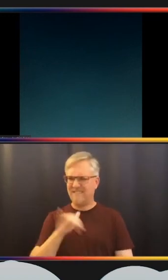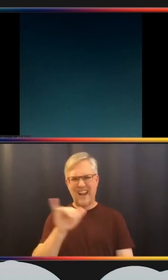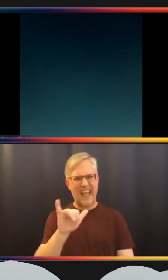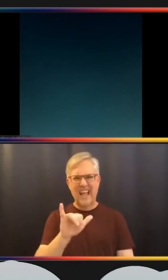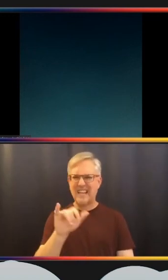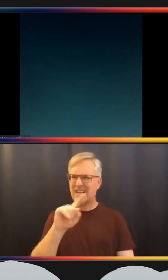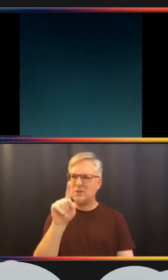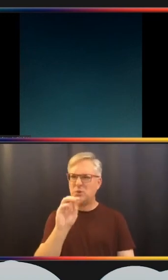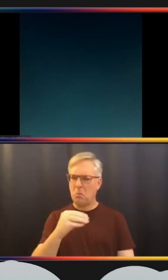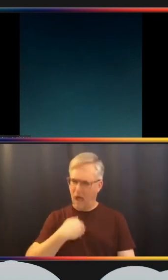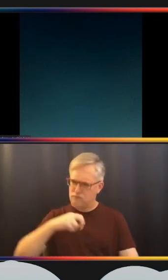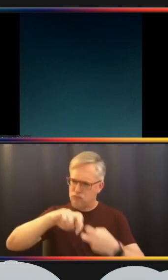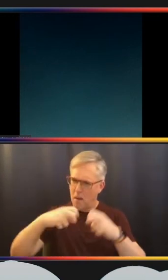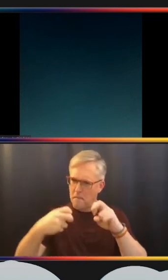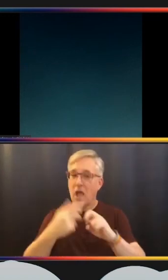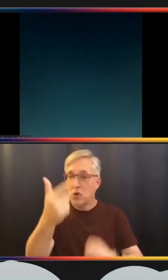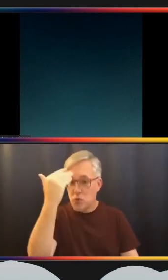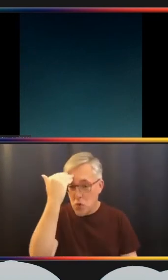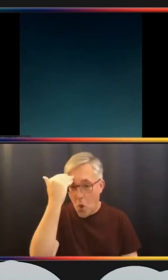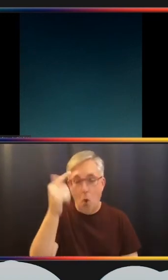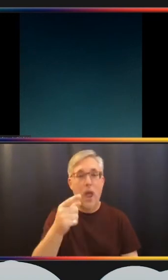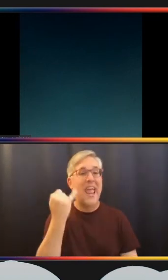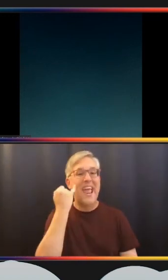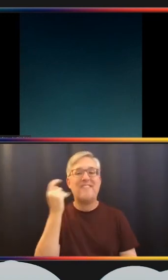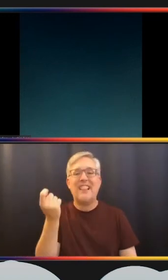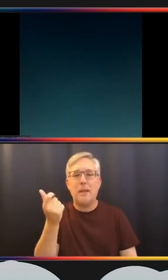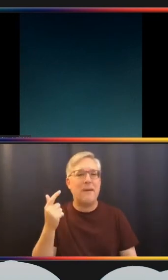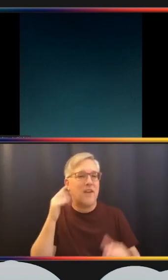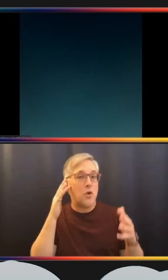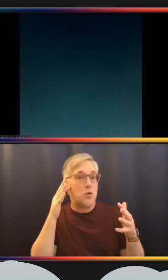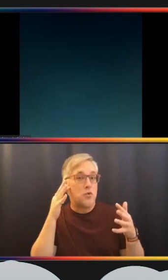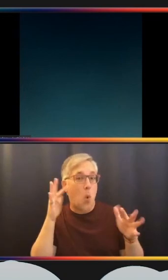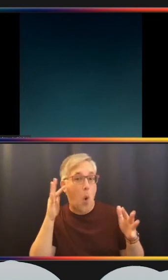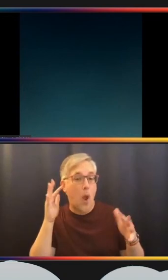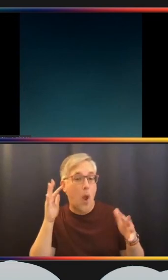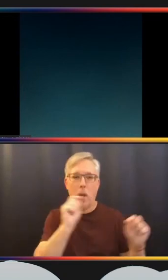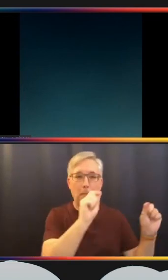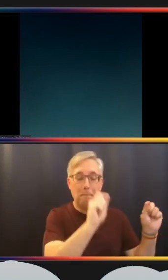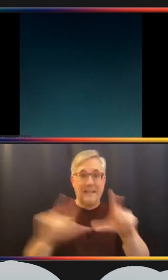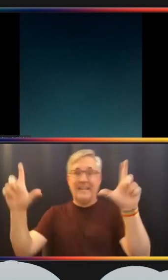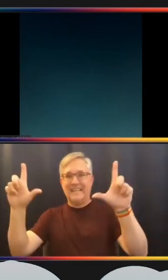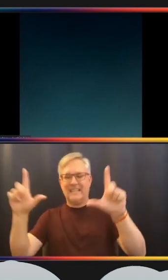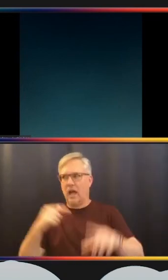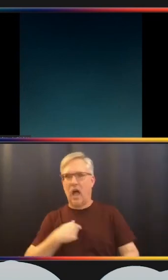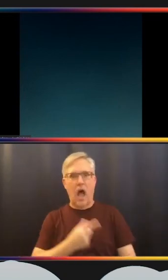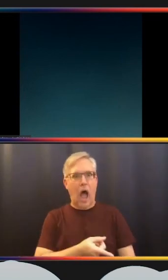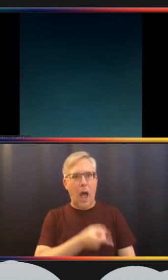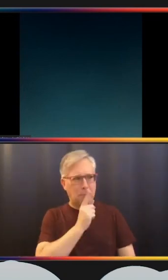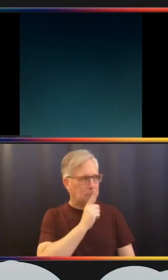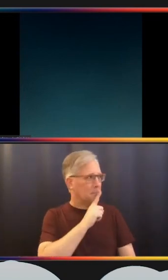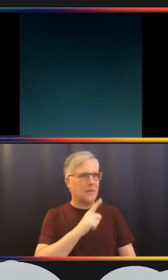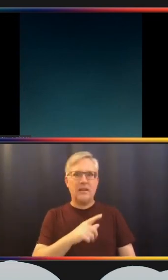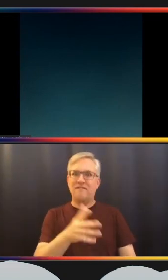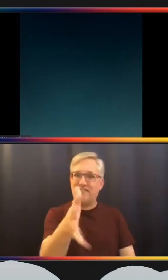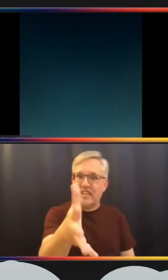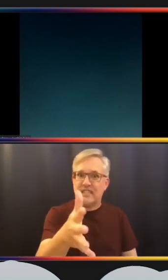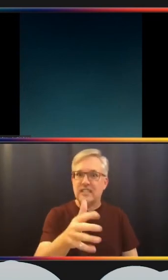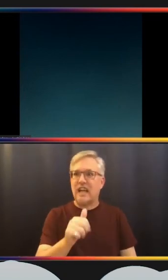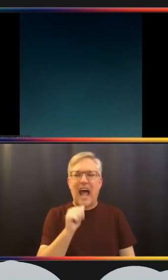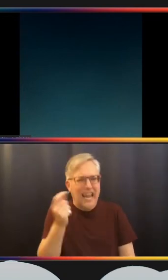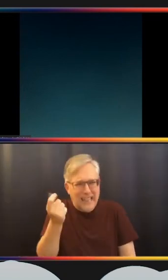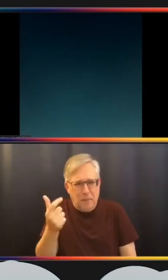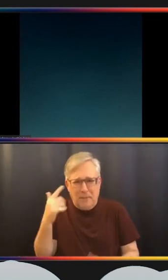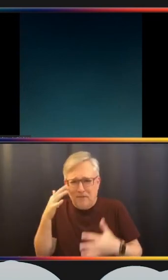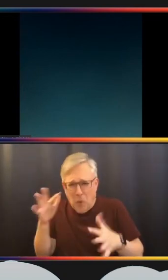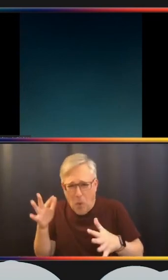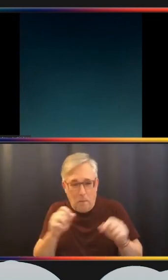it. Like, you know how like when you make a little noise, a little green thing goes to the other person and then it needs to, drives me crazy because I just